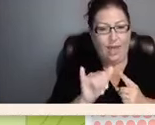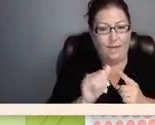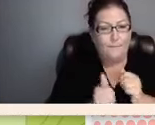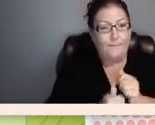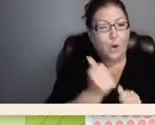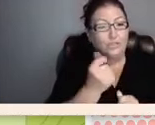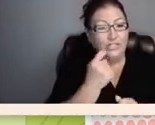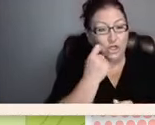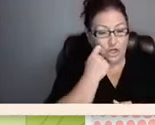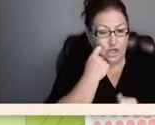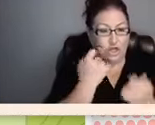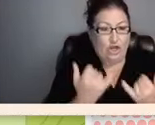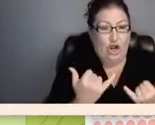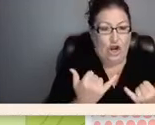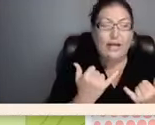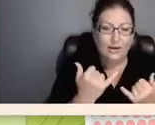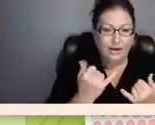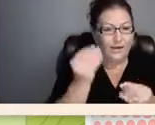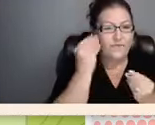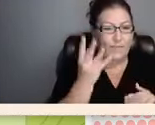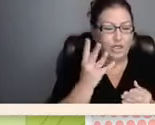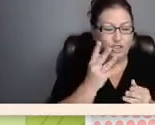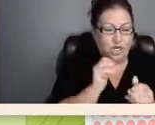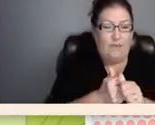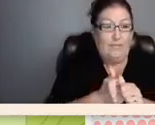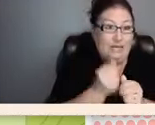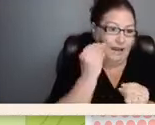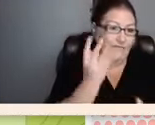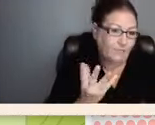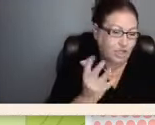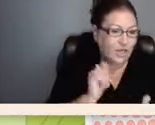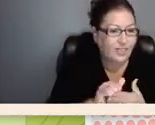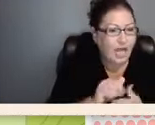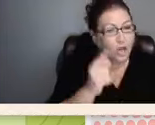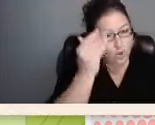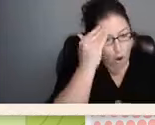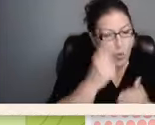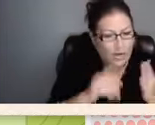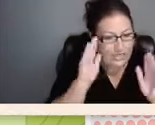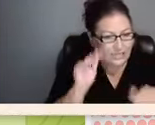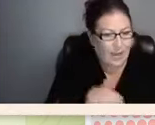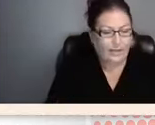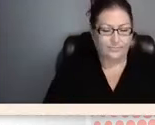current up-to-date information so that you know what to expect.